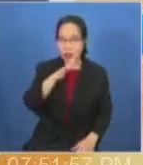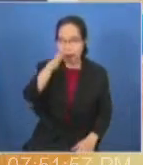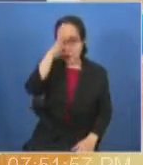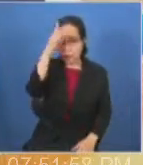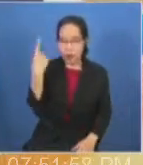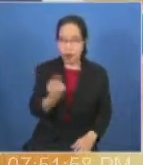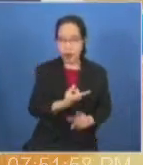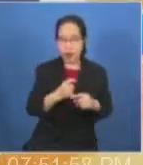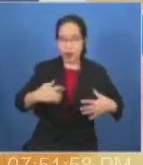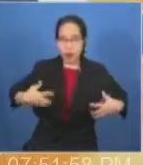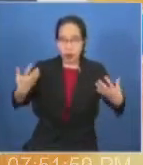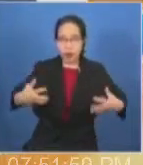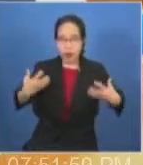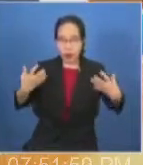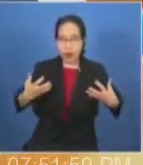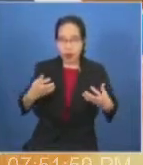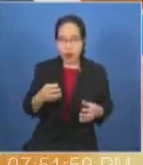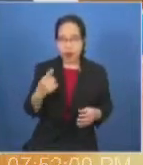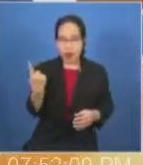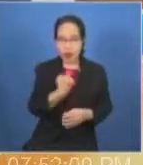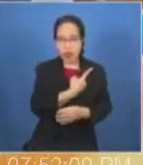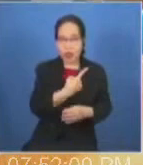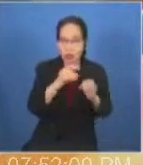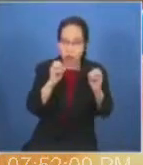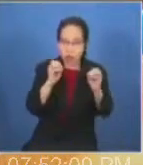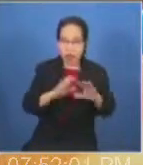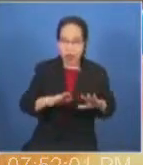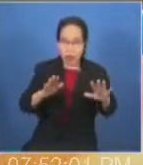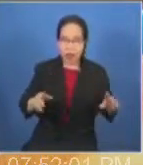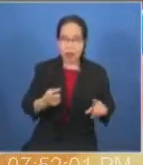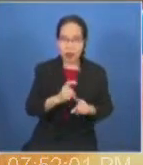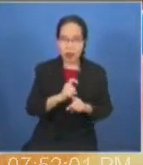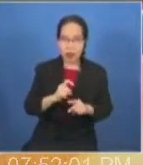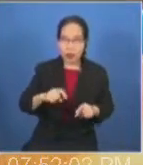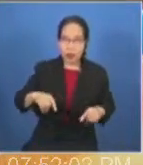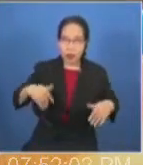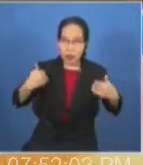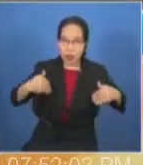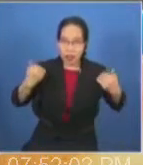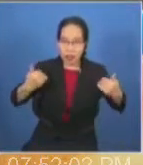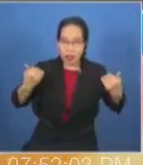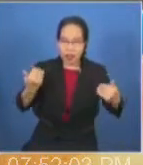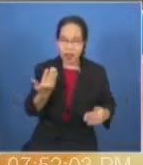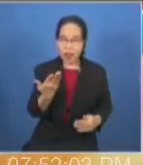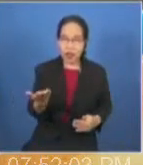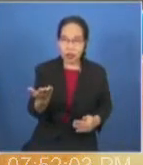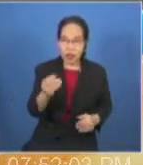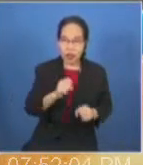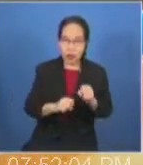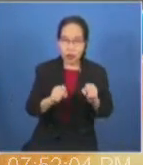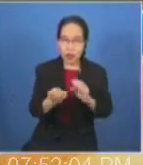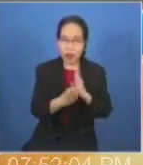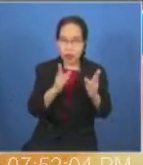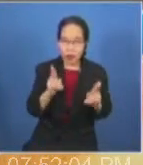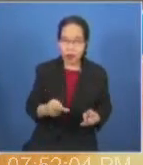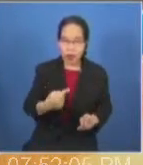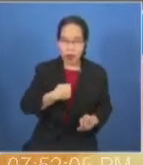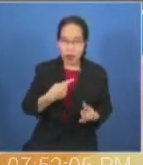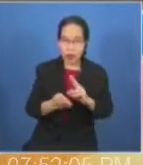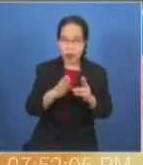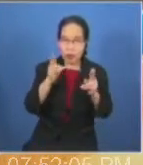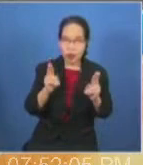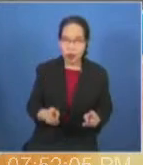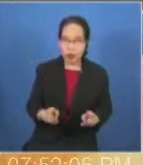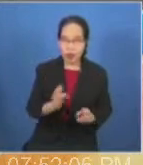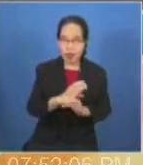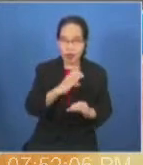believed, "Hey, mom, we came from apes." You should teach your child from his young age that